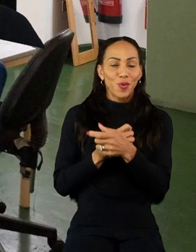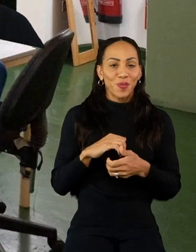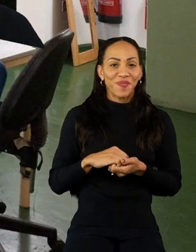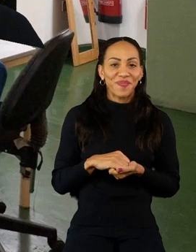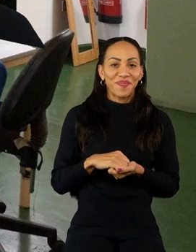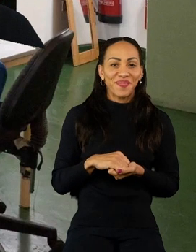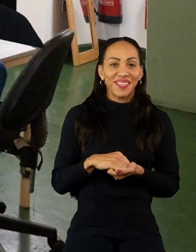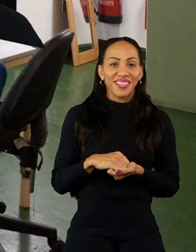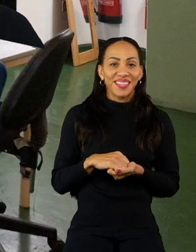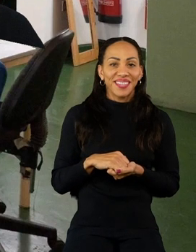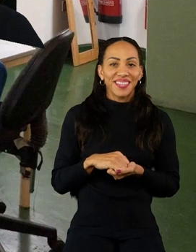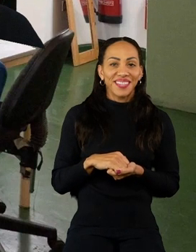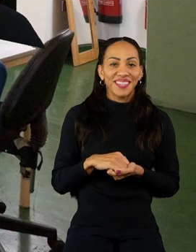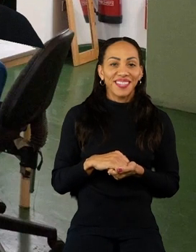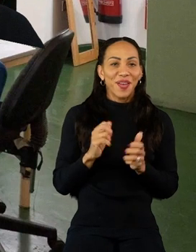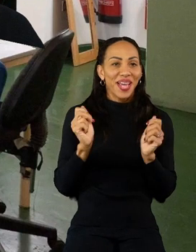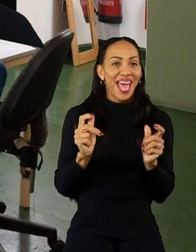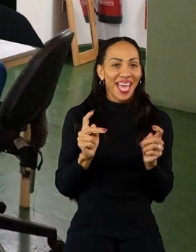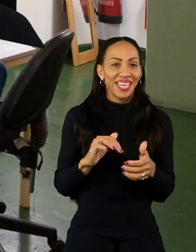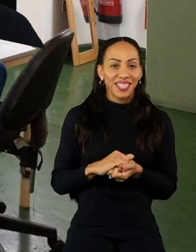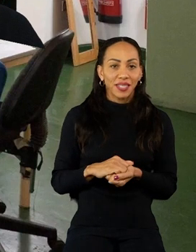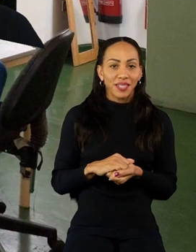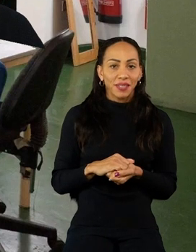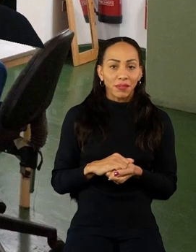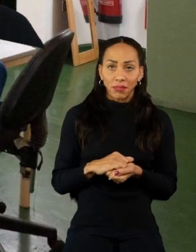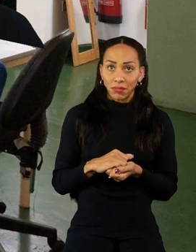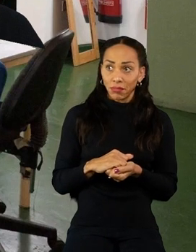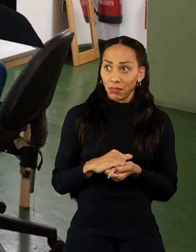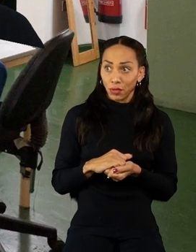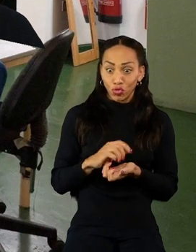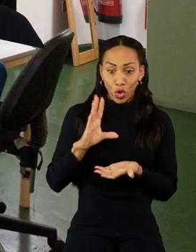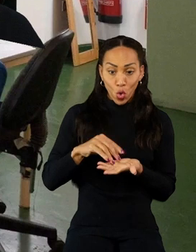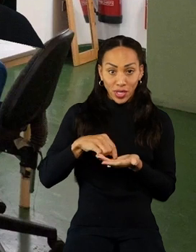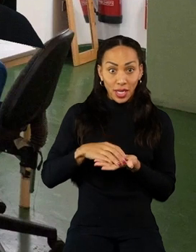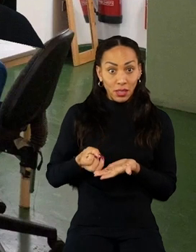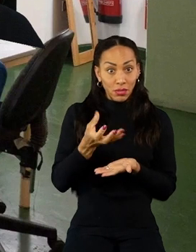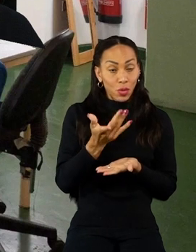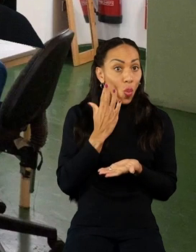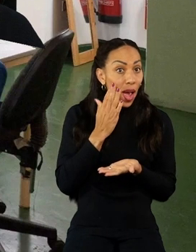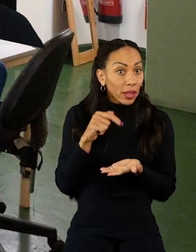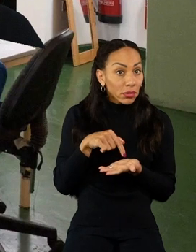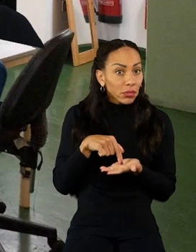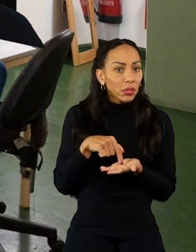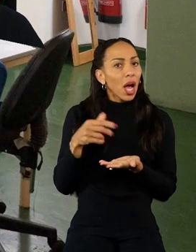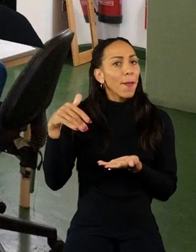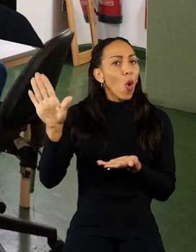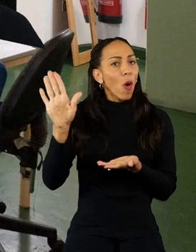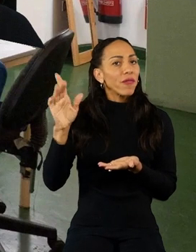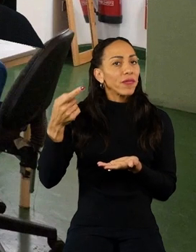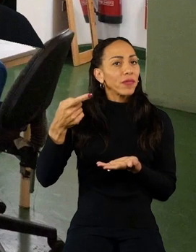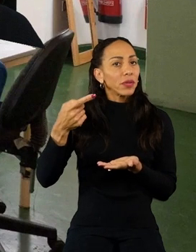right. Well, I'll be coming to get that from you. Brilliant. Okay. How soon do you need that? Because